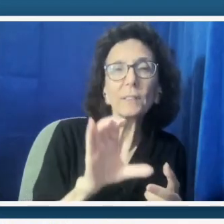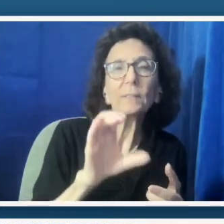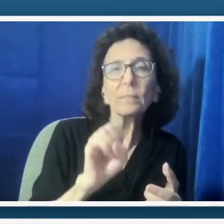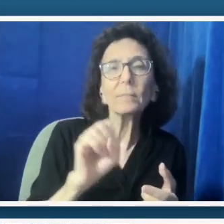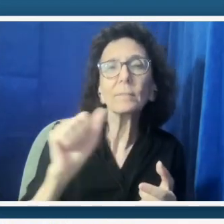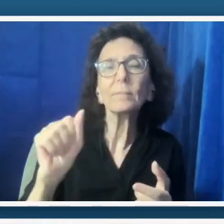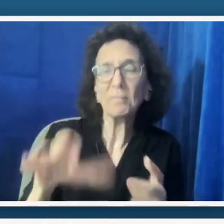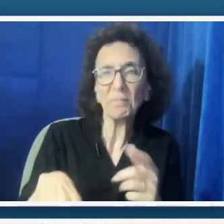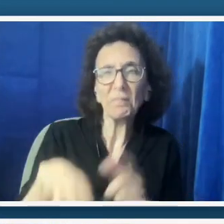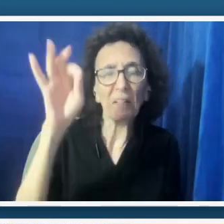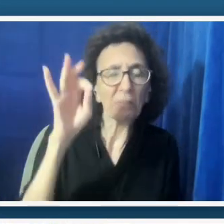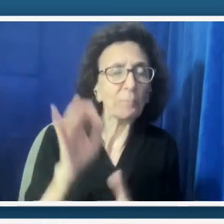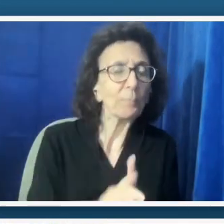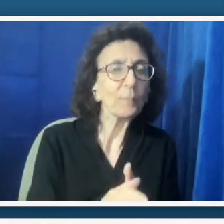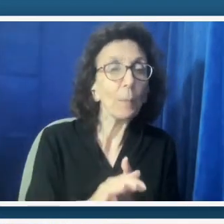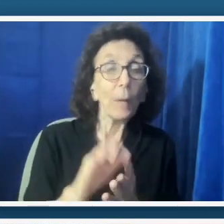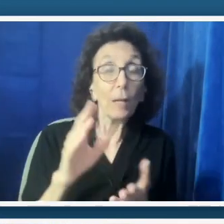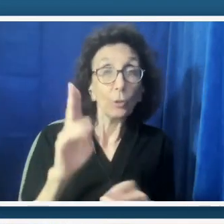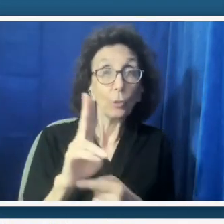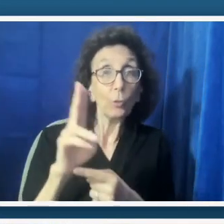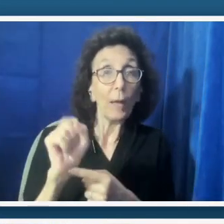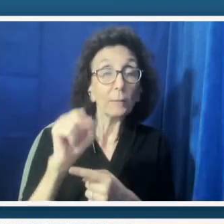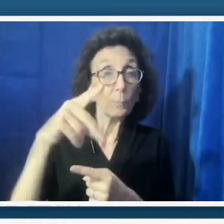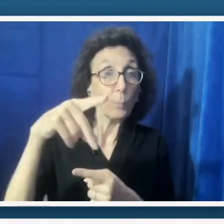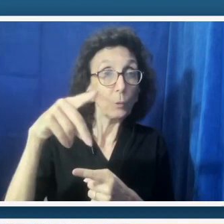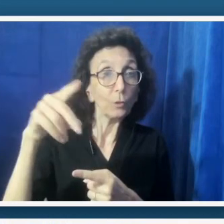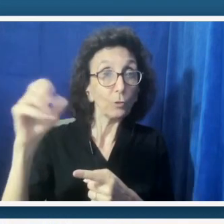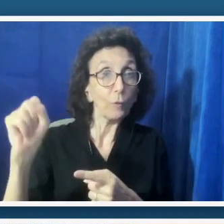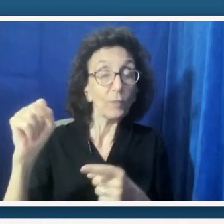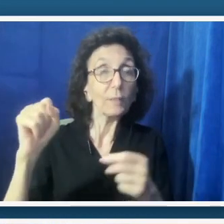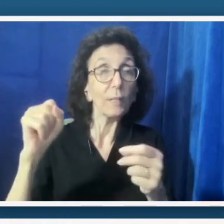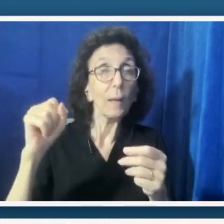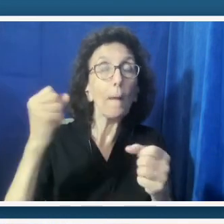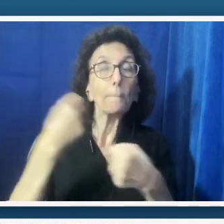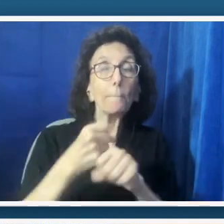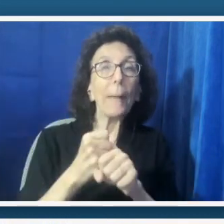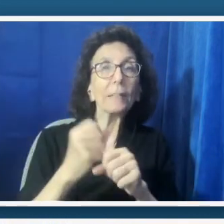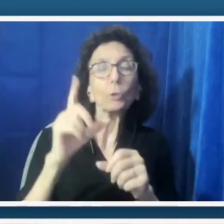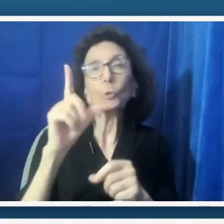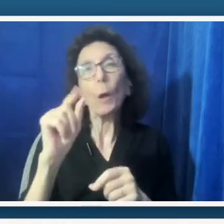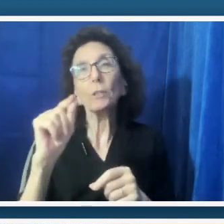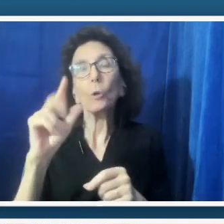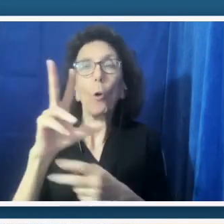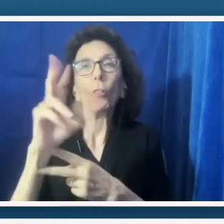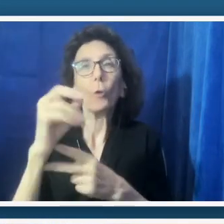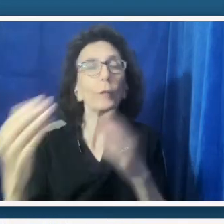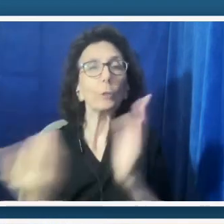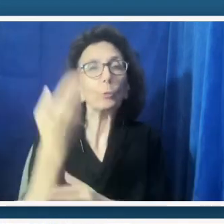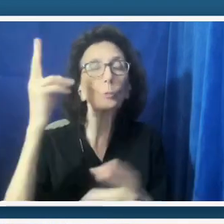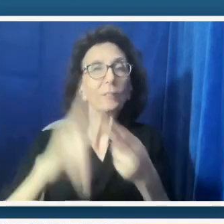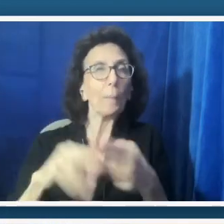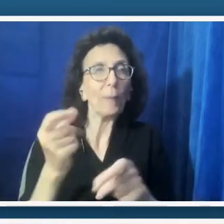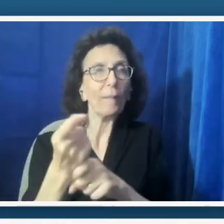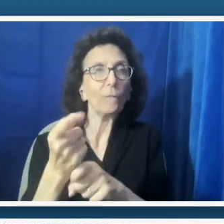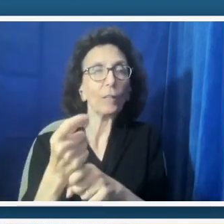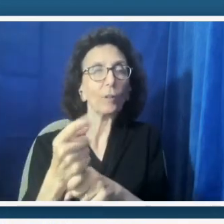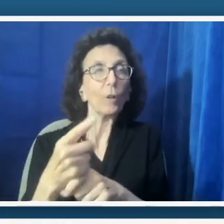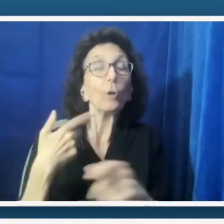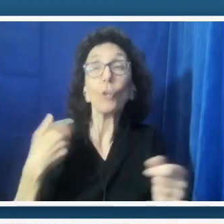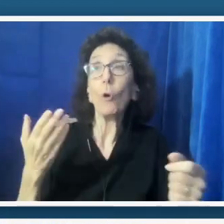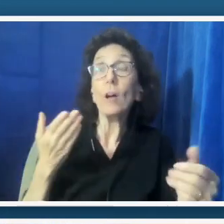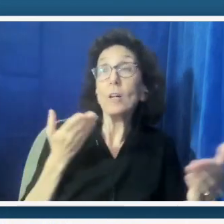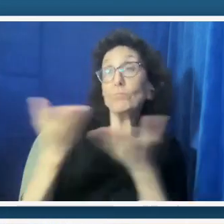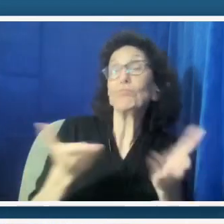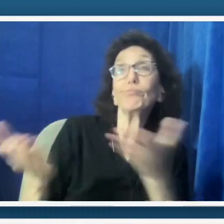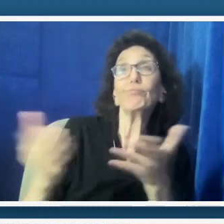the USPS only issues 20 to 30 stamps a year, out of those 30,000 ideas that they get, there is a lot of